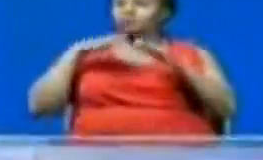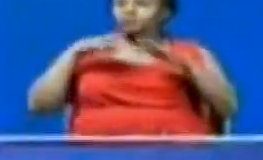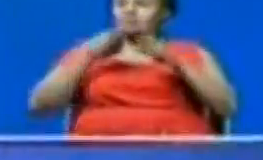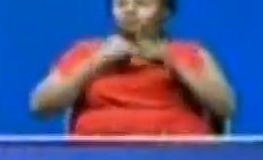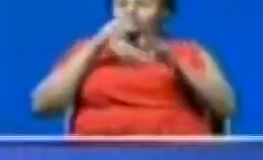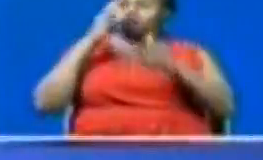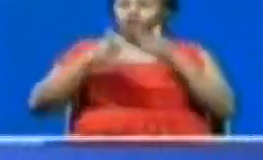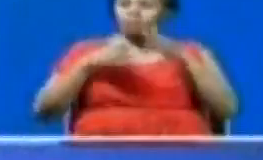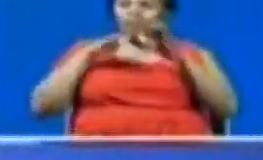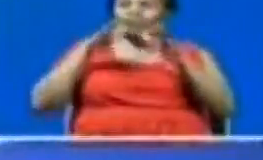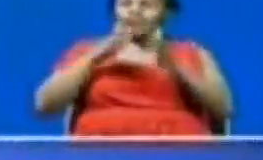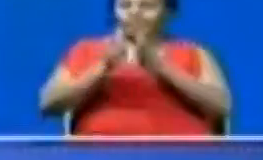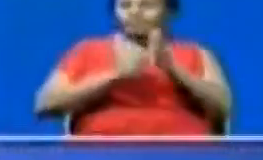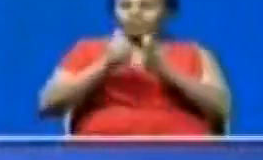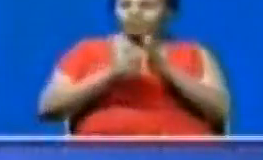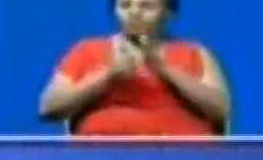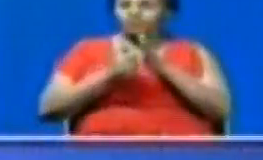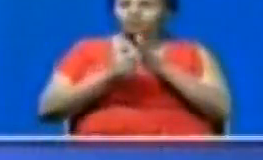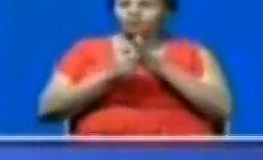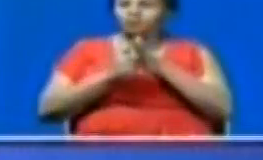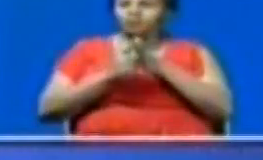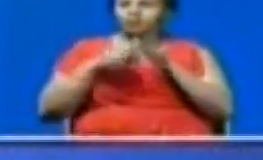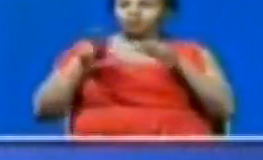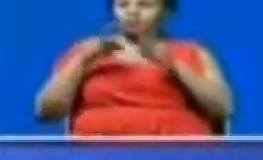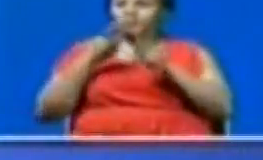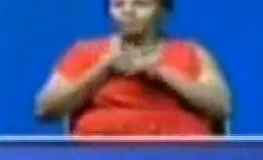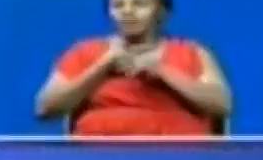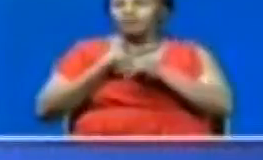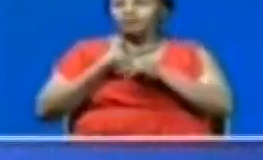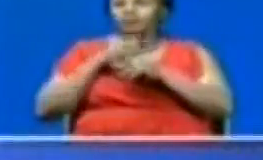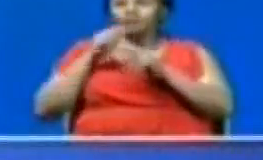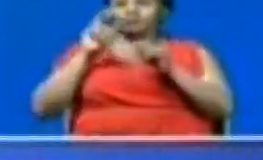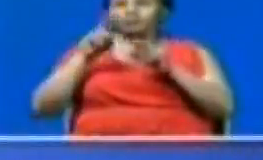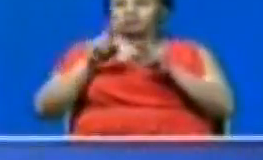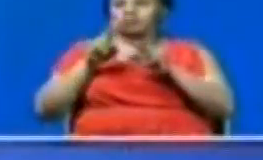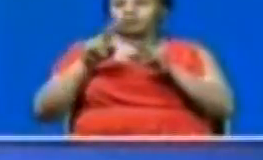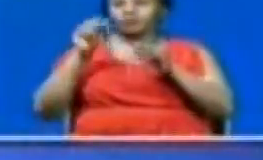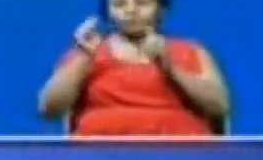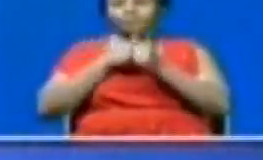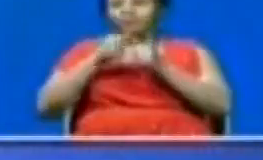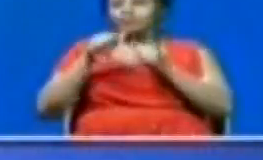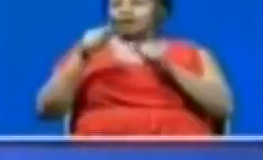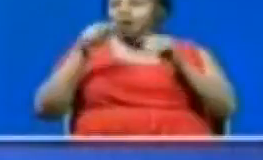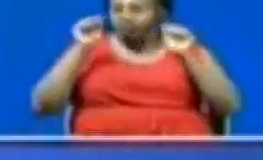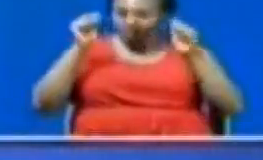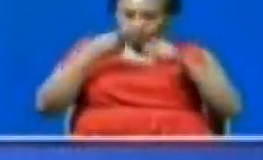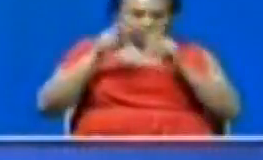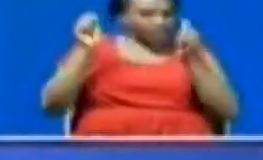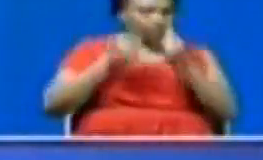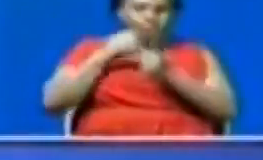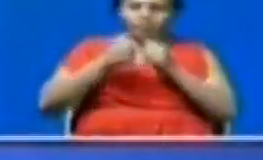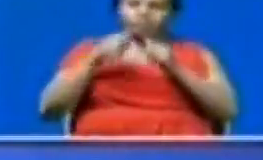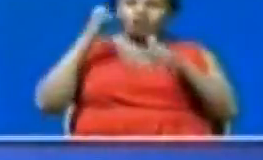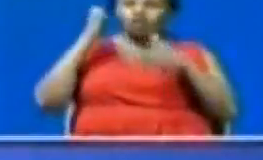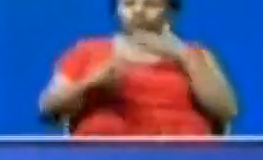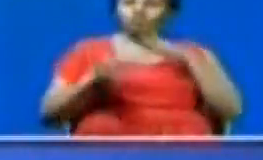reggae. You can change the style of reggae. You can sing reggae in another forum. Lakini no one